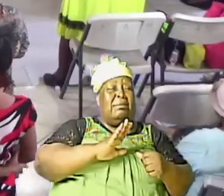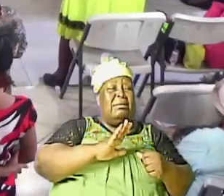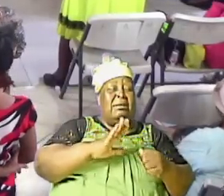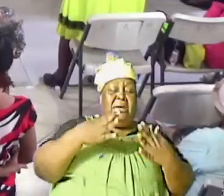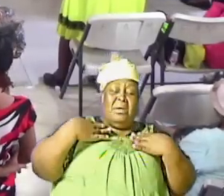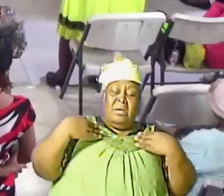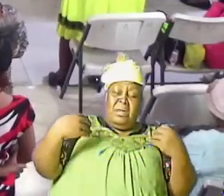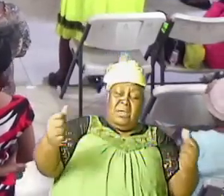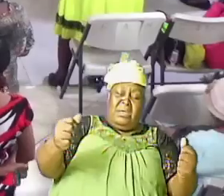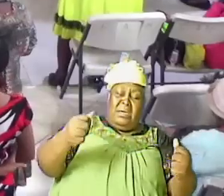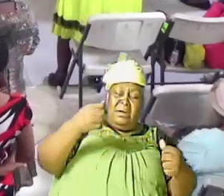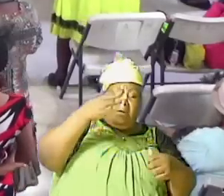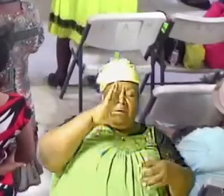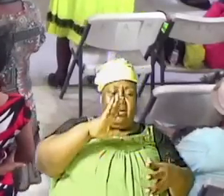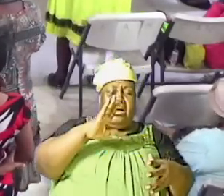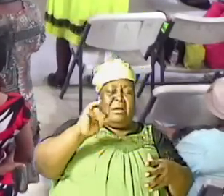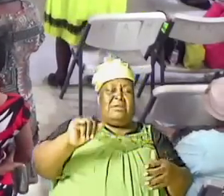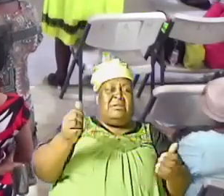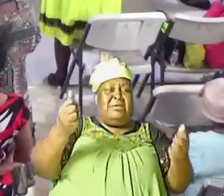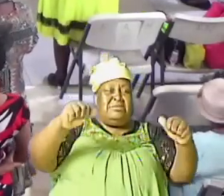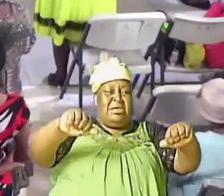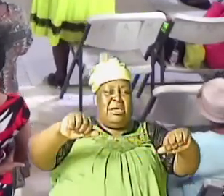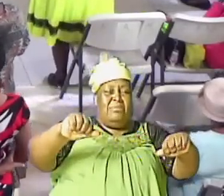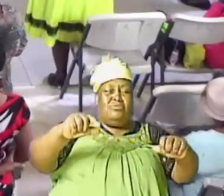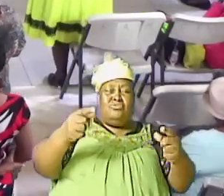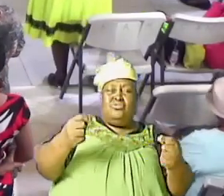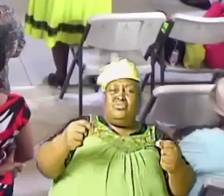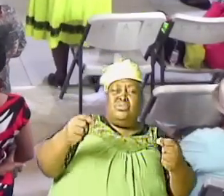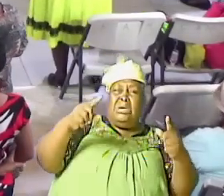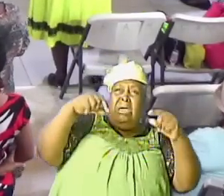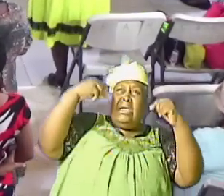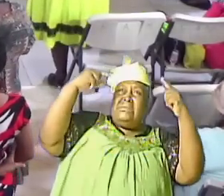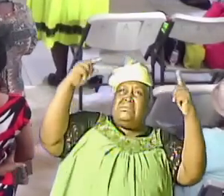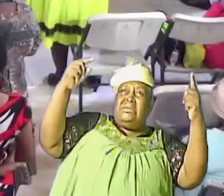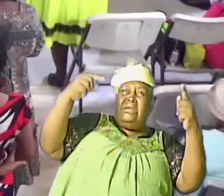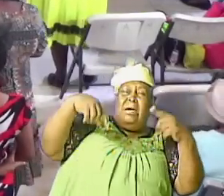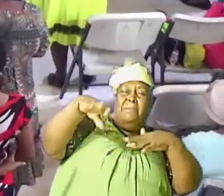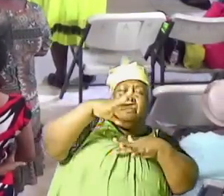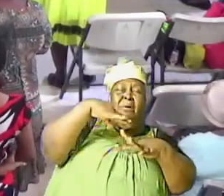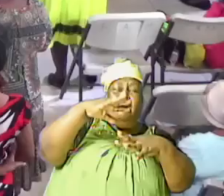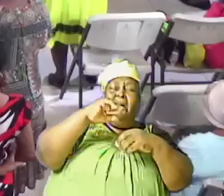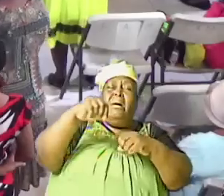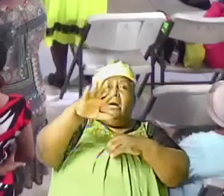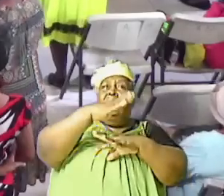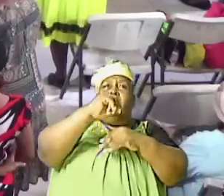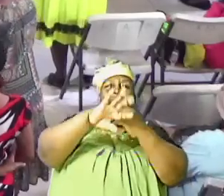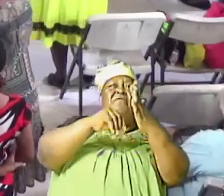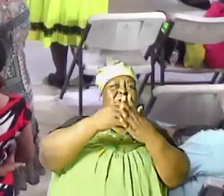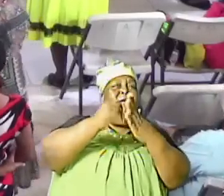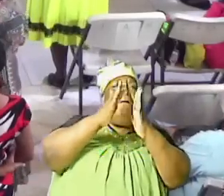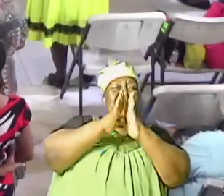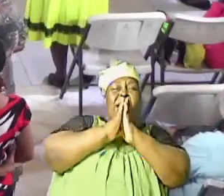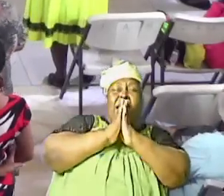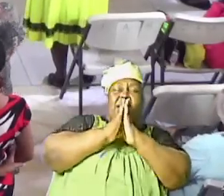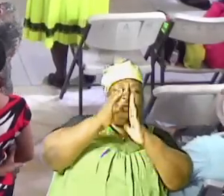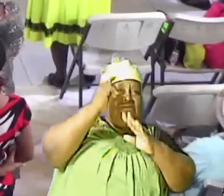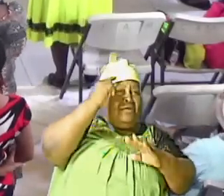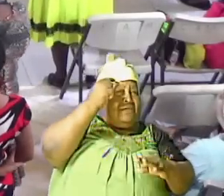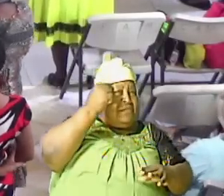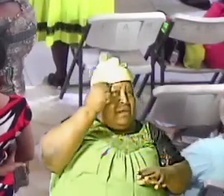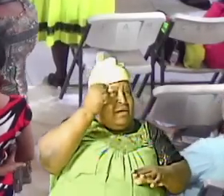and a God that is able to do exceedingly abundantly above all which we could ever ask or